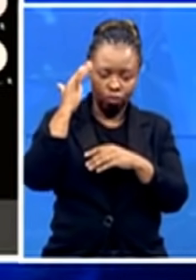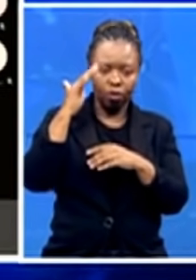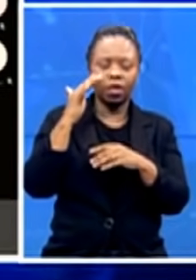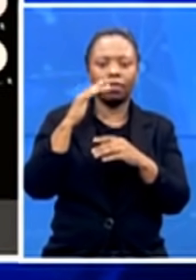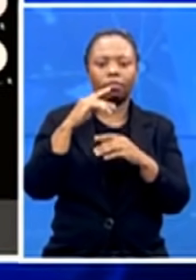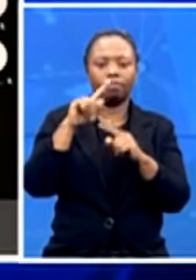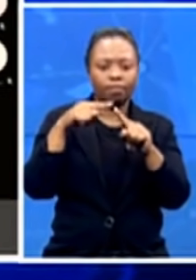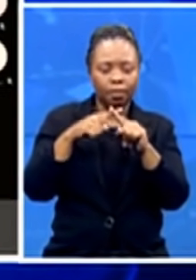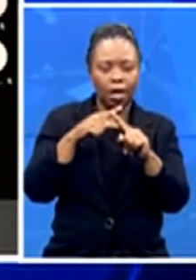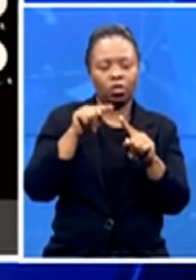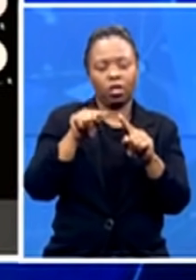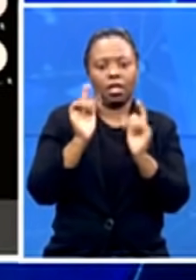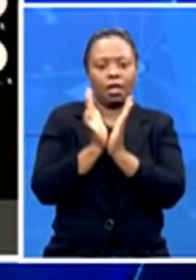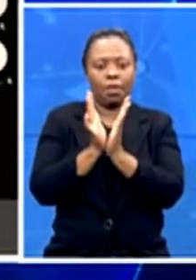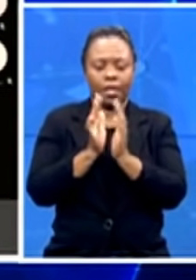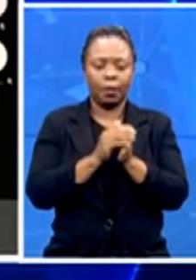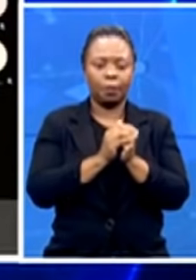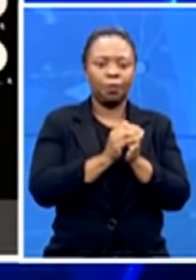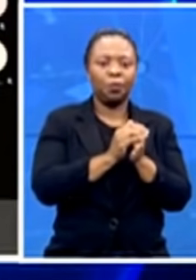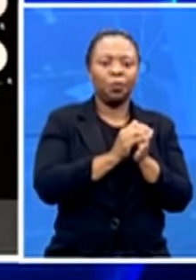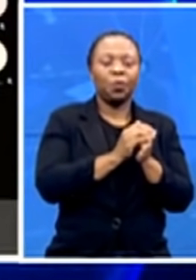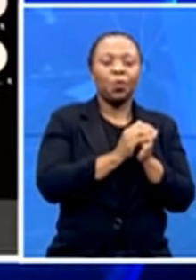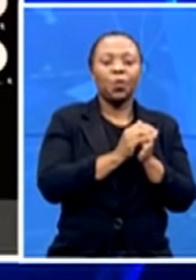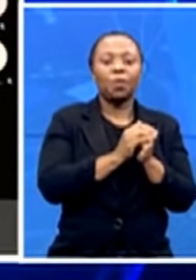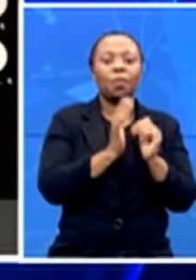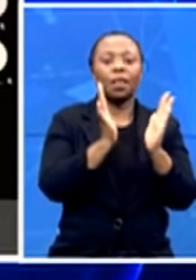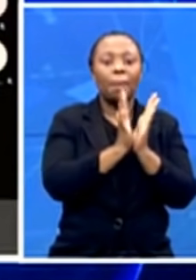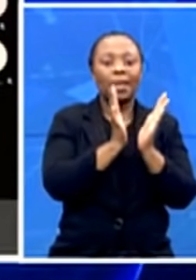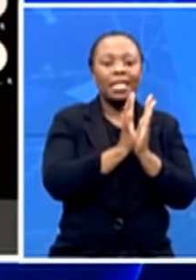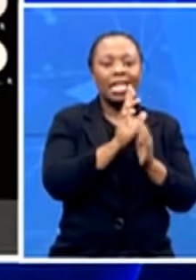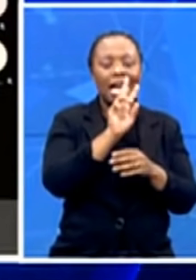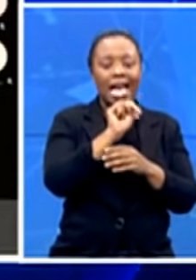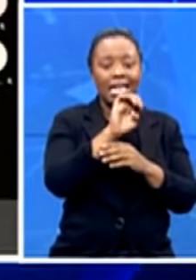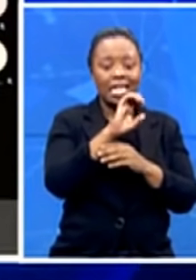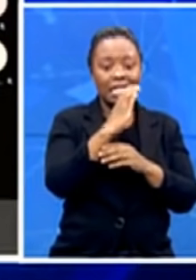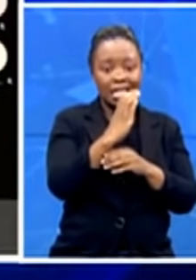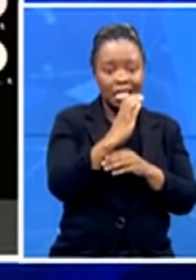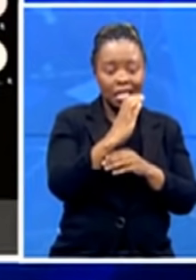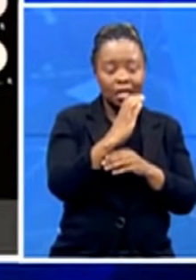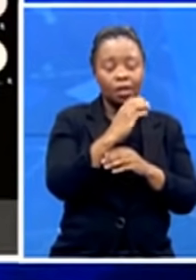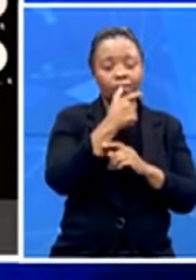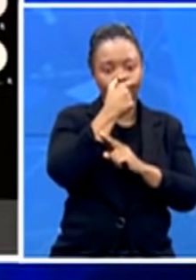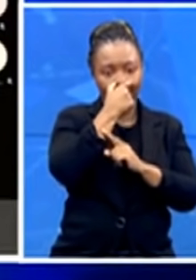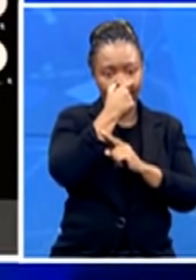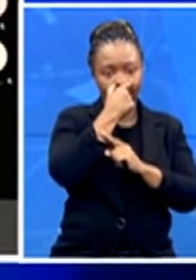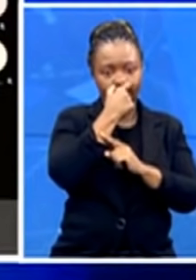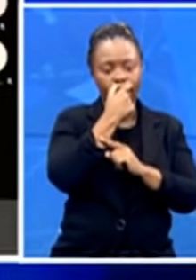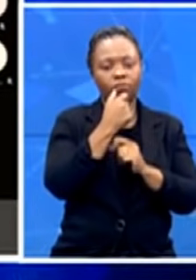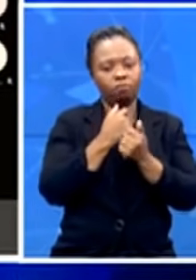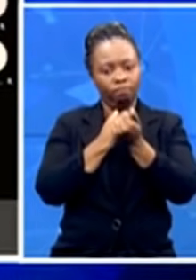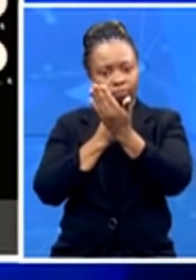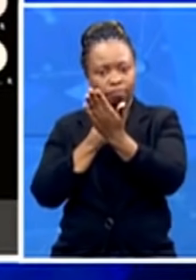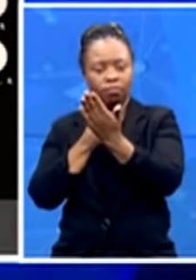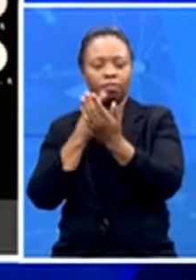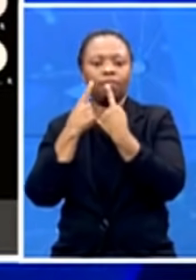meeting of the NEC, Mr. Ramaphosa read out a statement arising out of the NEC meeting,